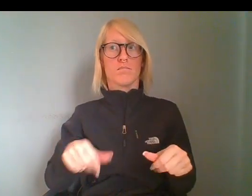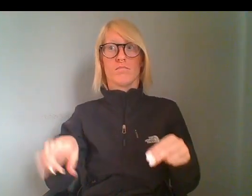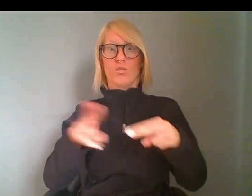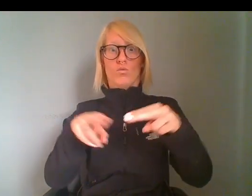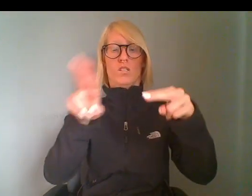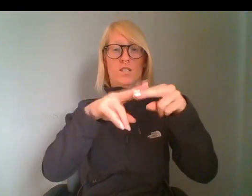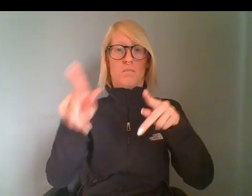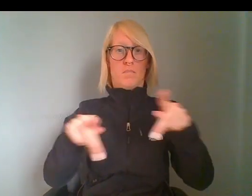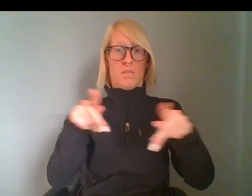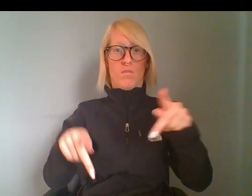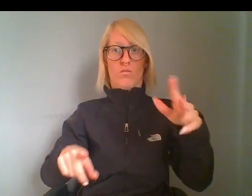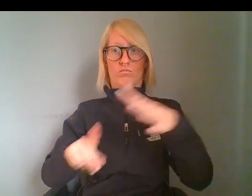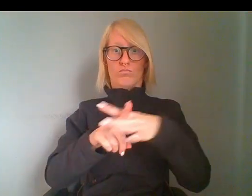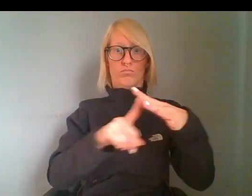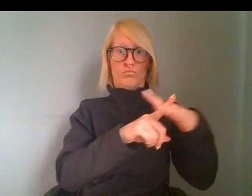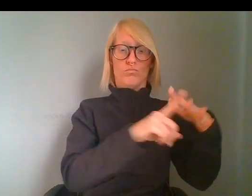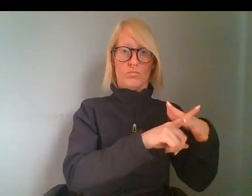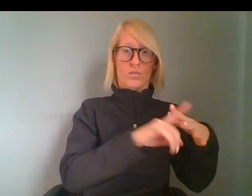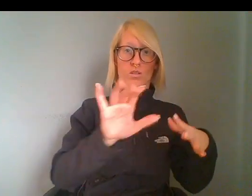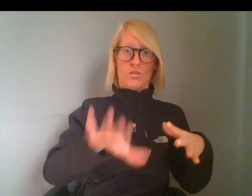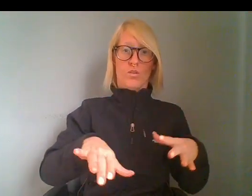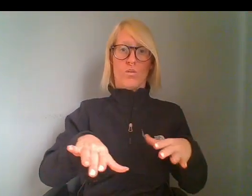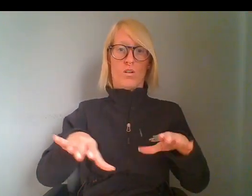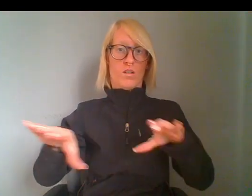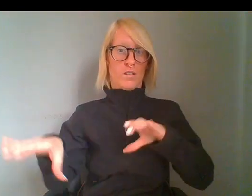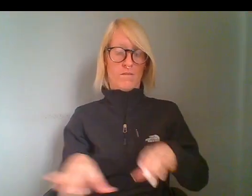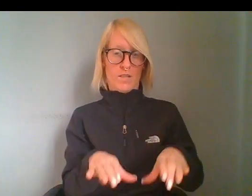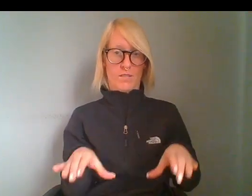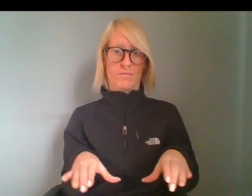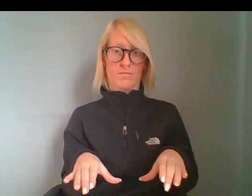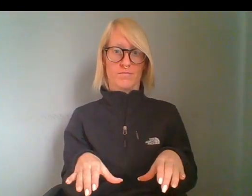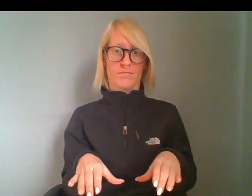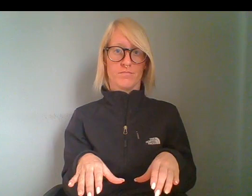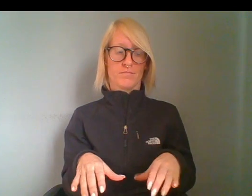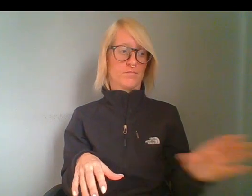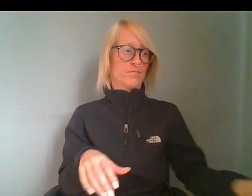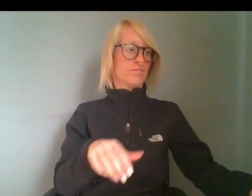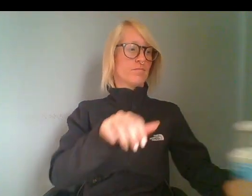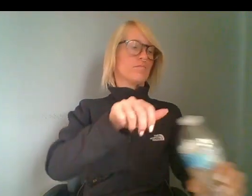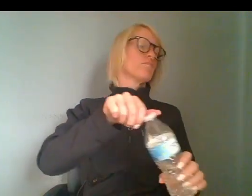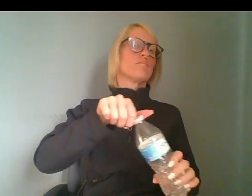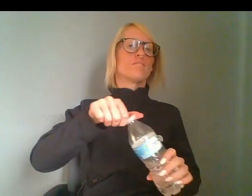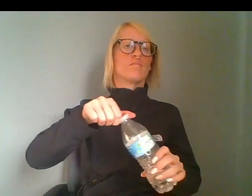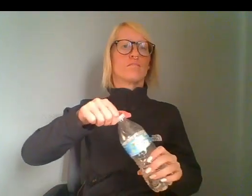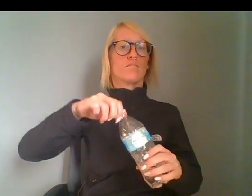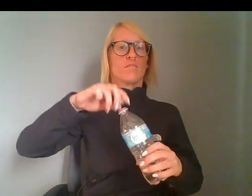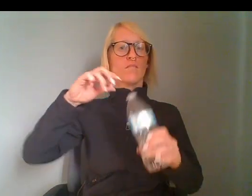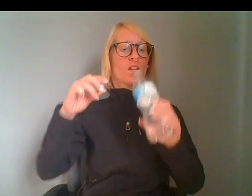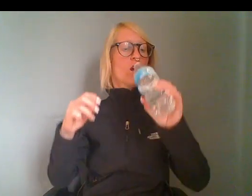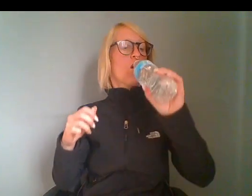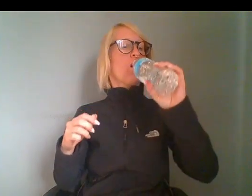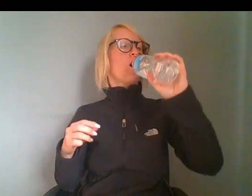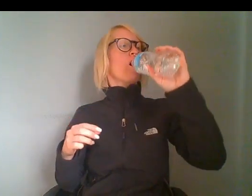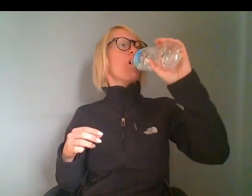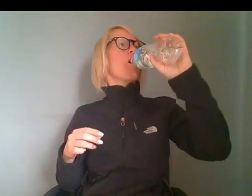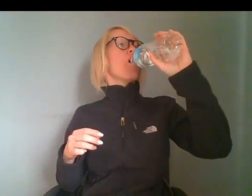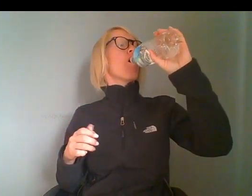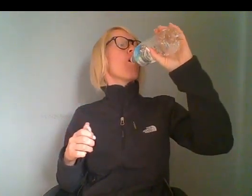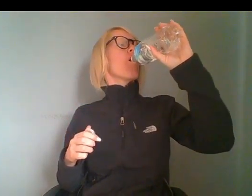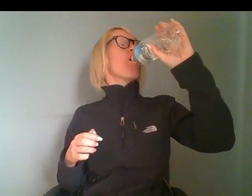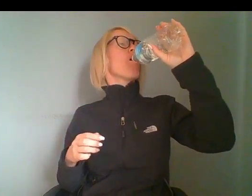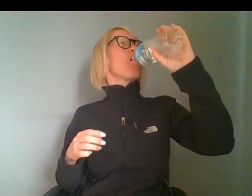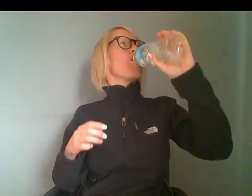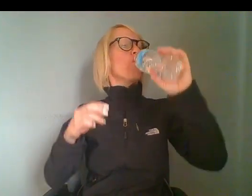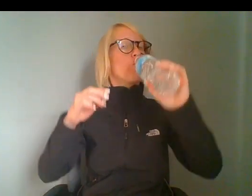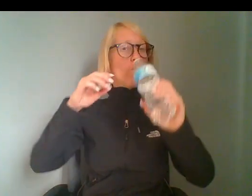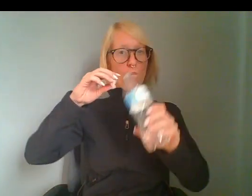Any questions here about the town line? You were talking about people writing on the wall. What if somebody posts something that's inappropriate? Do you